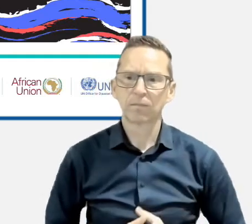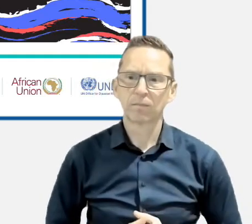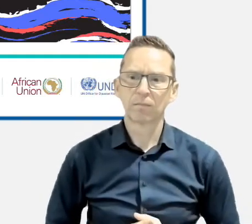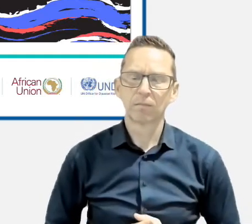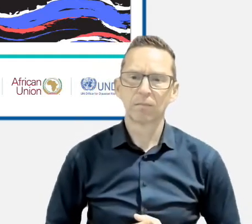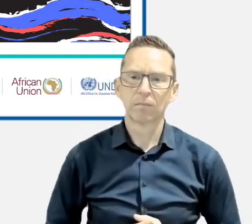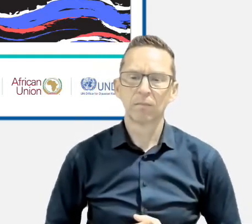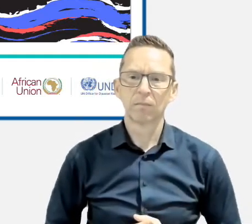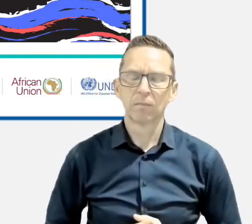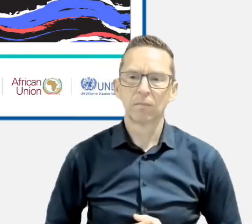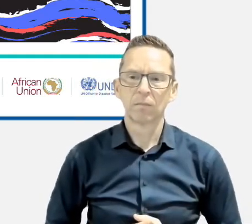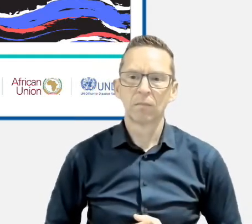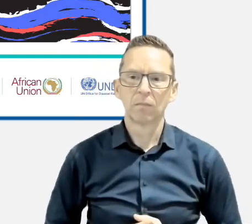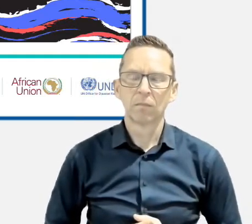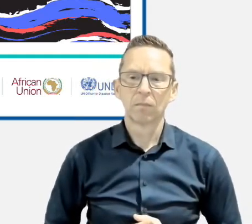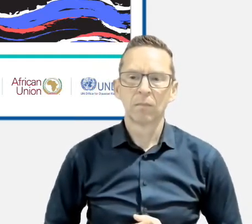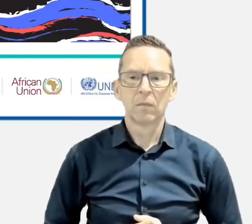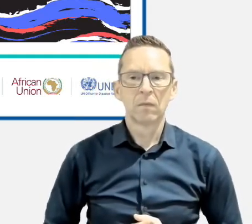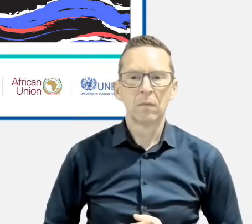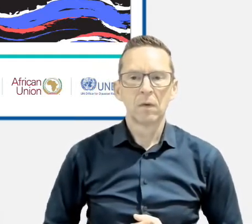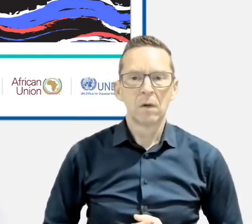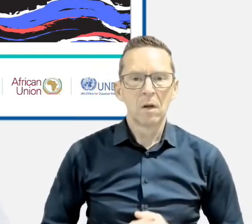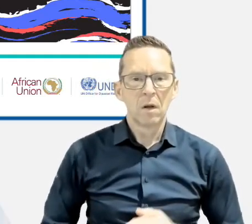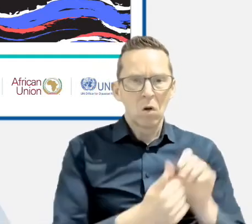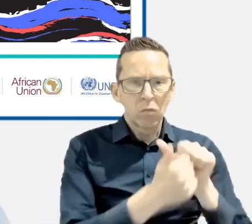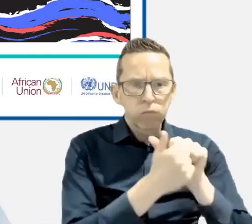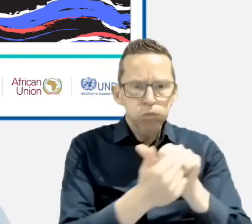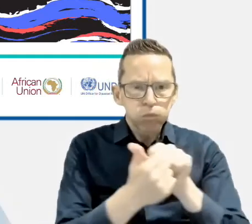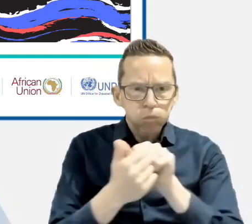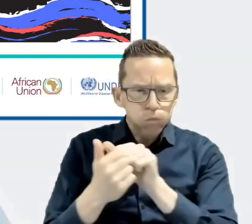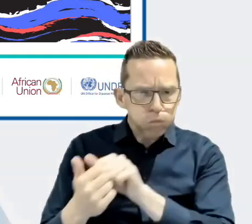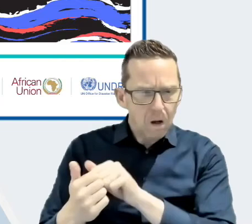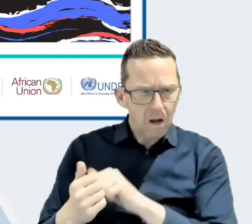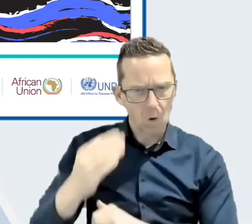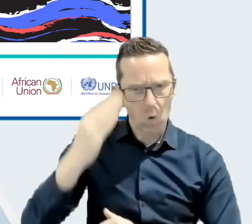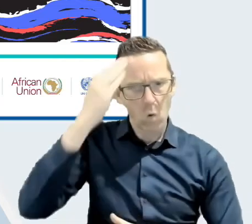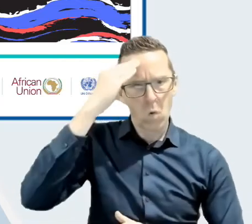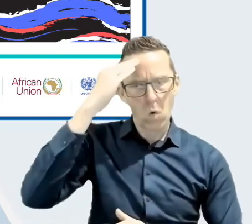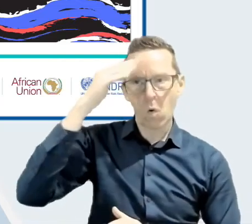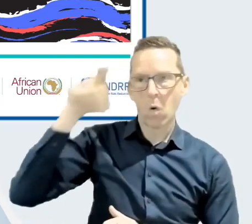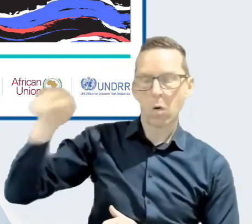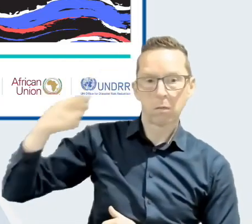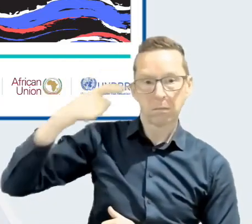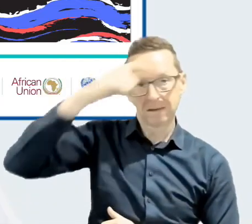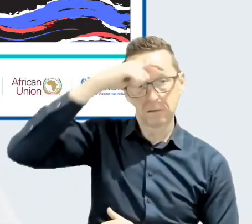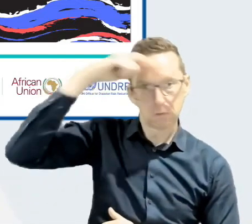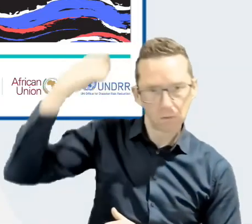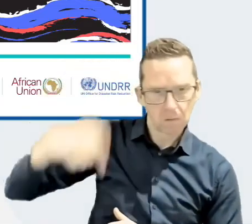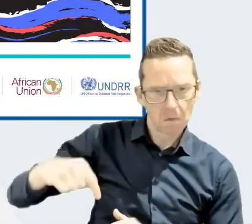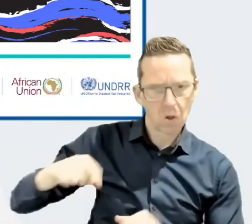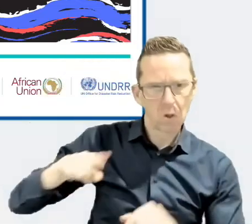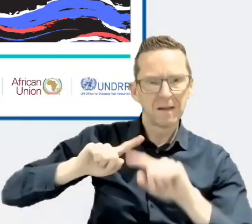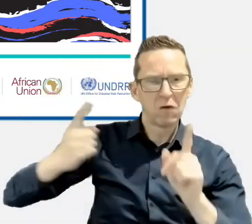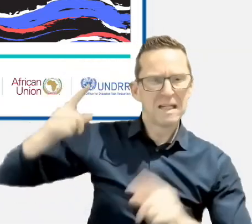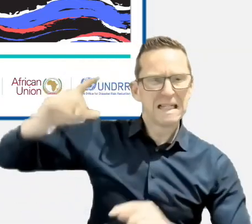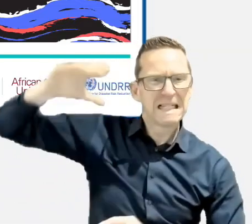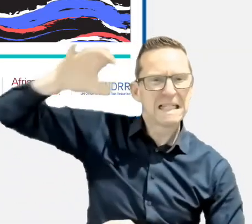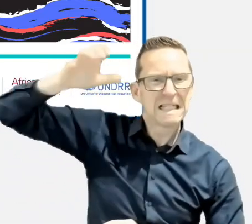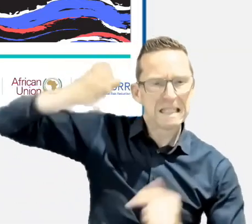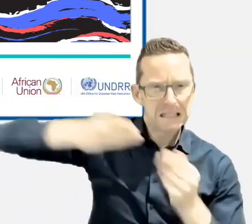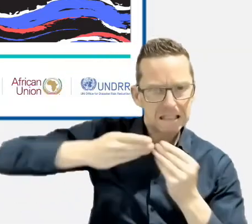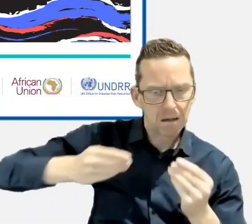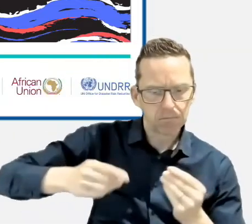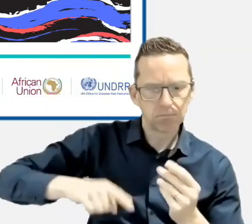seasonal or hazard-specific basis to shape risk reduction and response. So in the city, we have a winter preparedness team that comes together